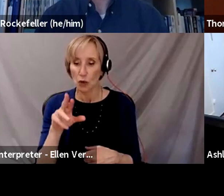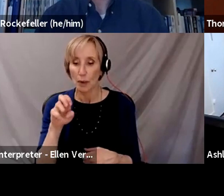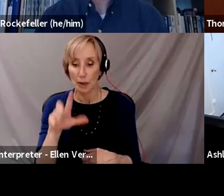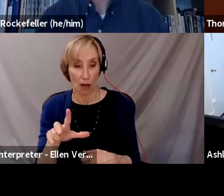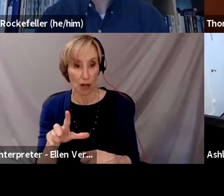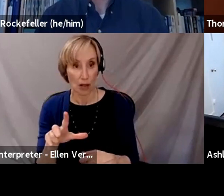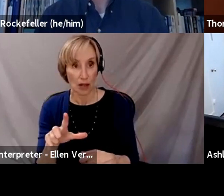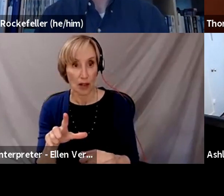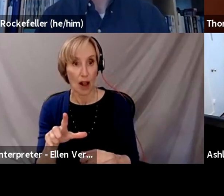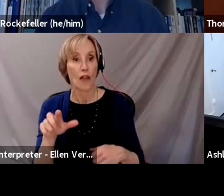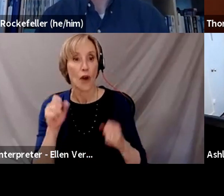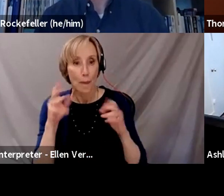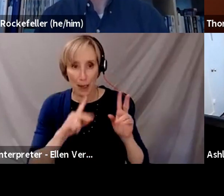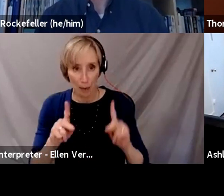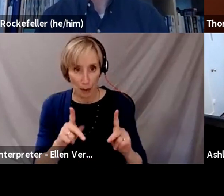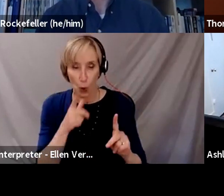It is criminal to